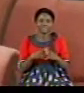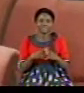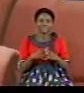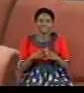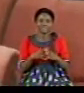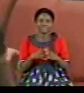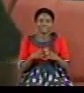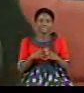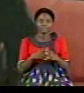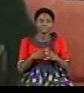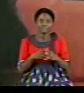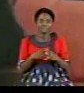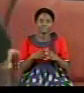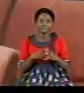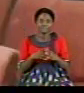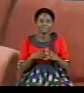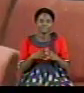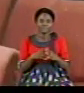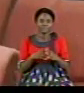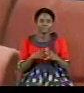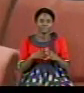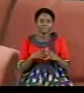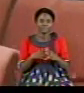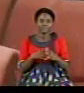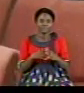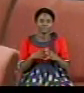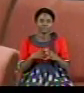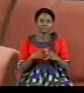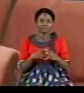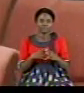Name I call me Viviana Sain.